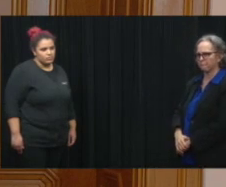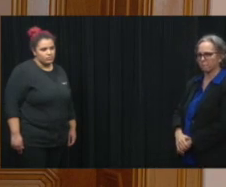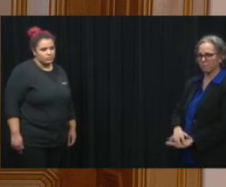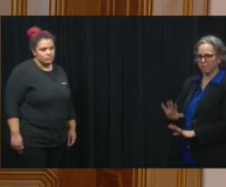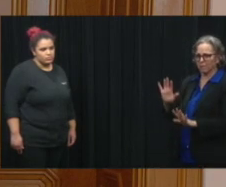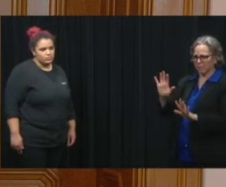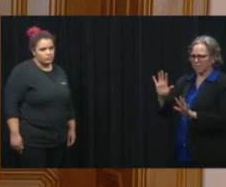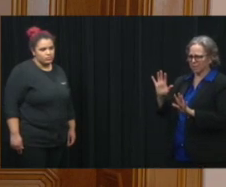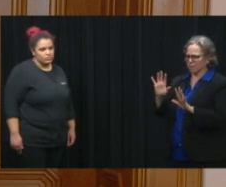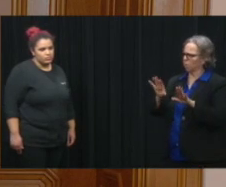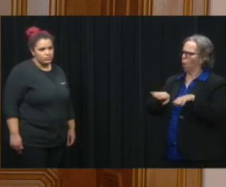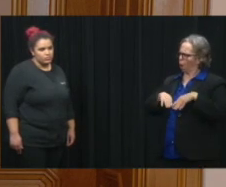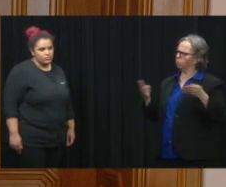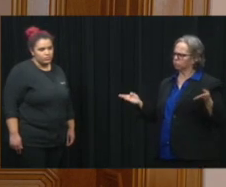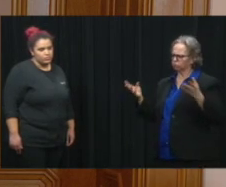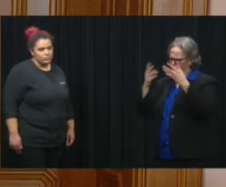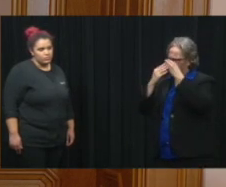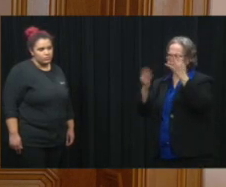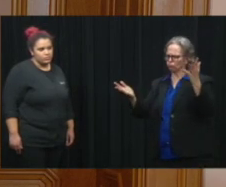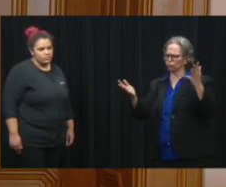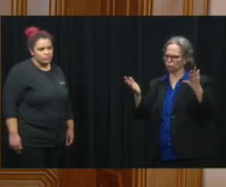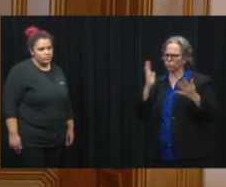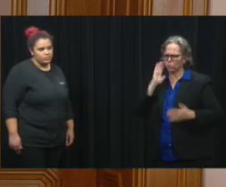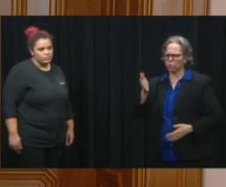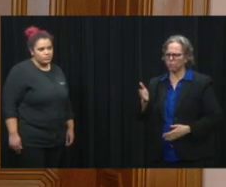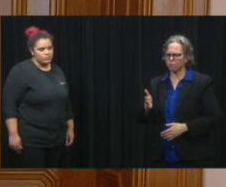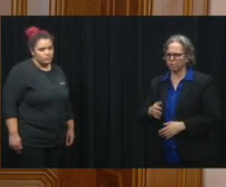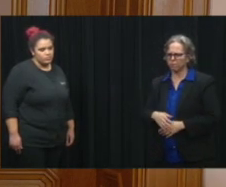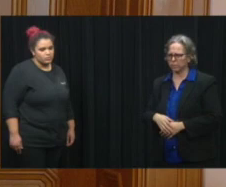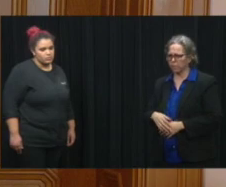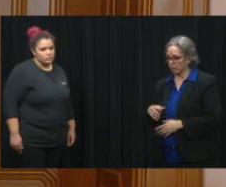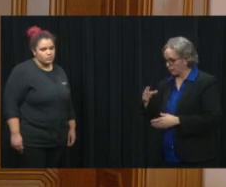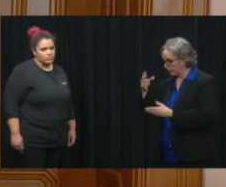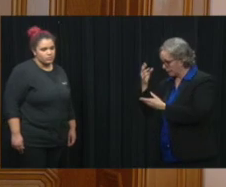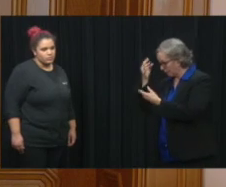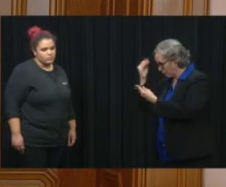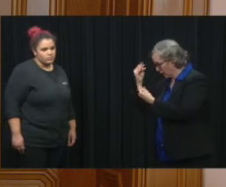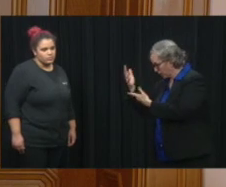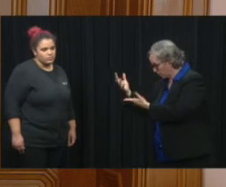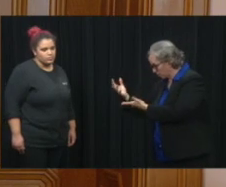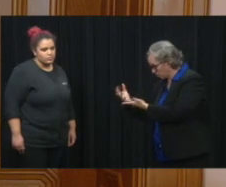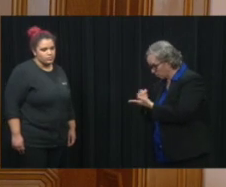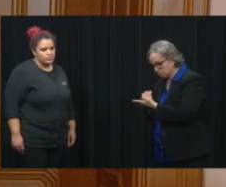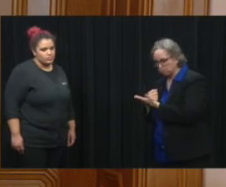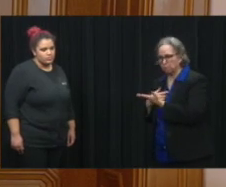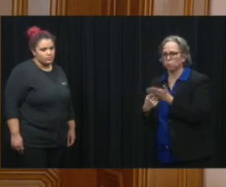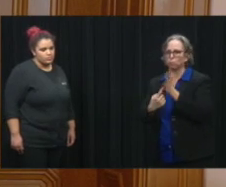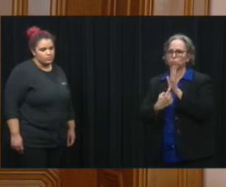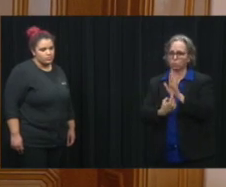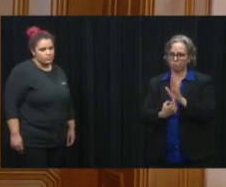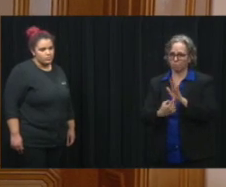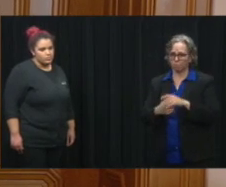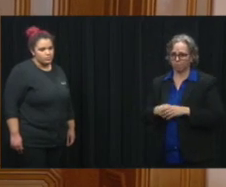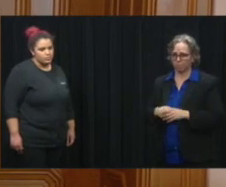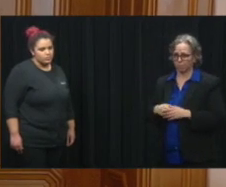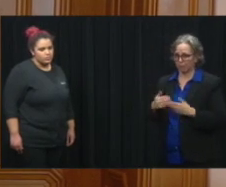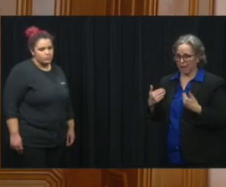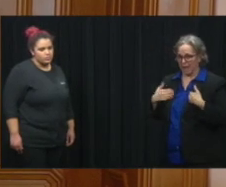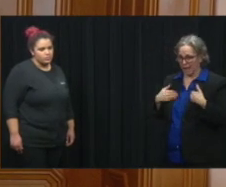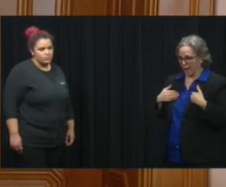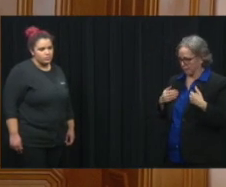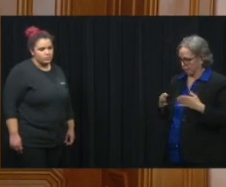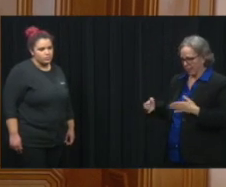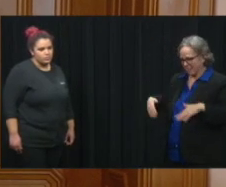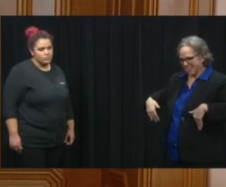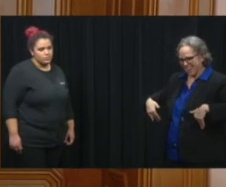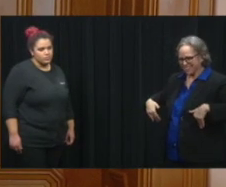it and make that information available. But again, as Amy said, we don't have the plans yet. We're not getting the rough draft until